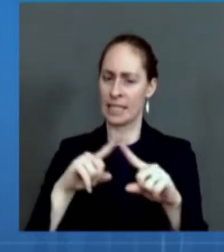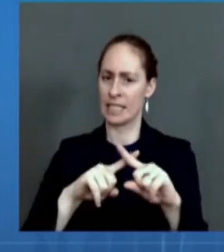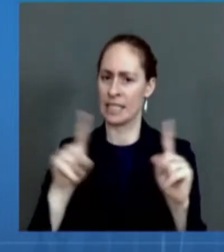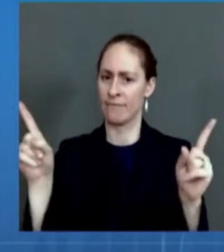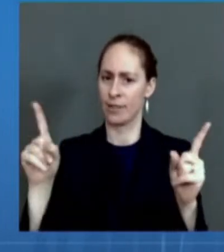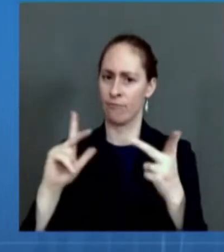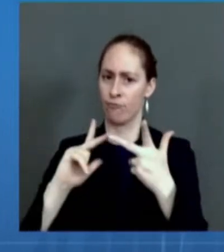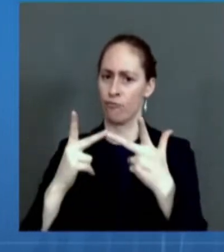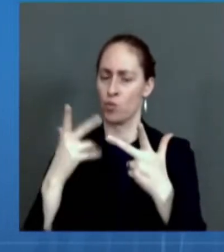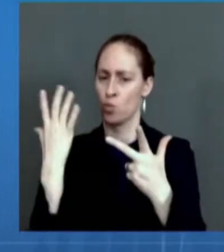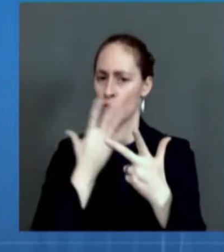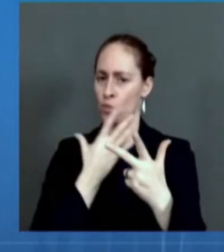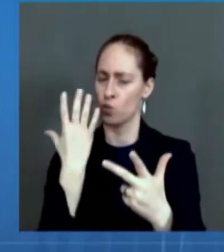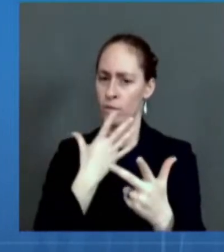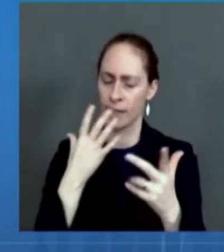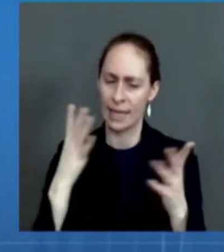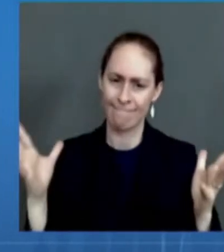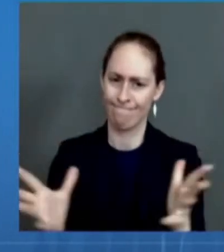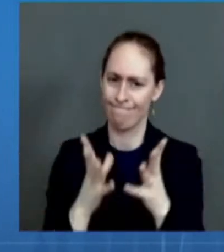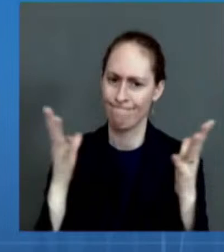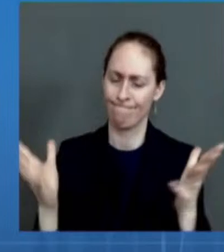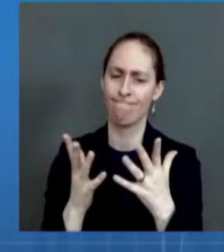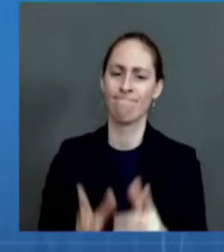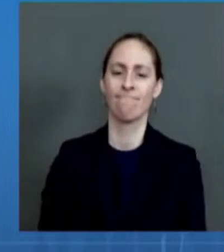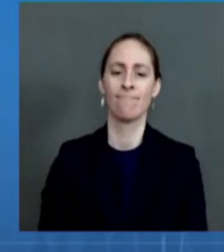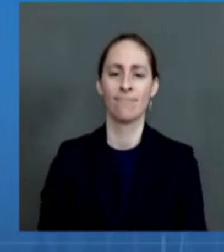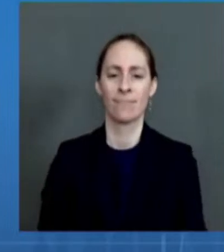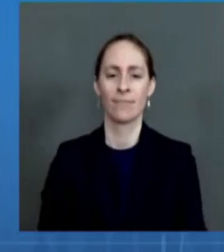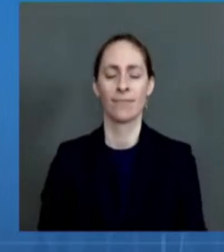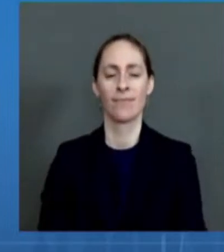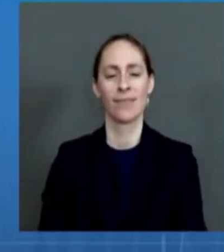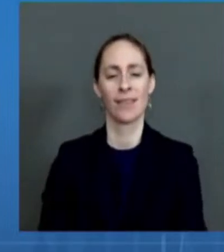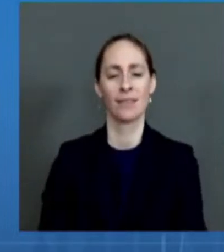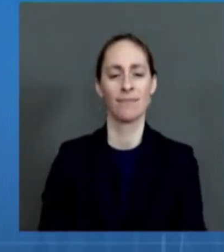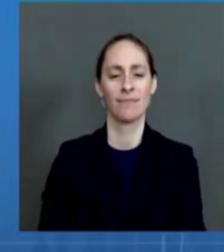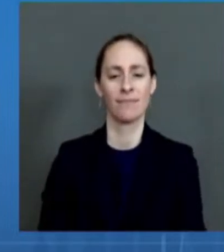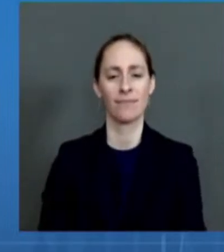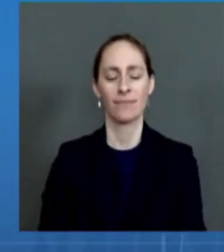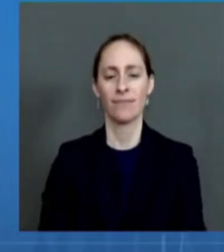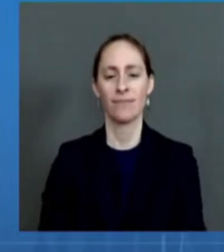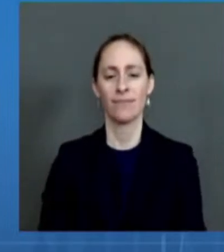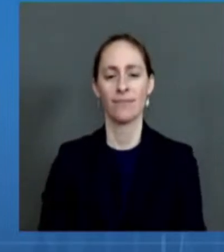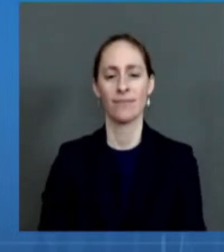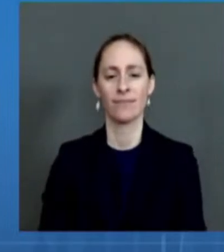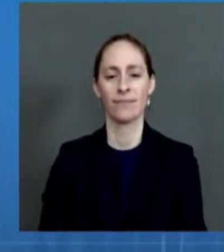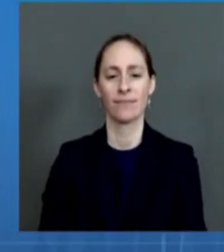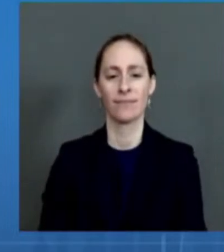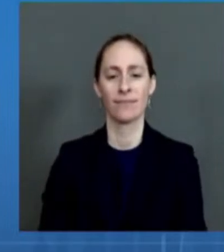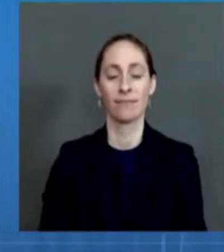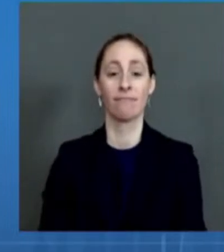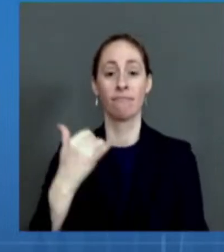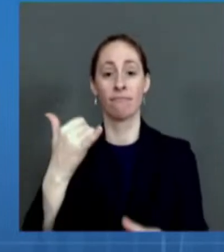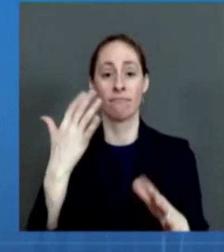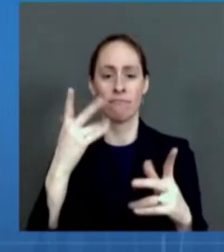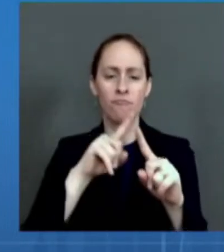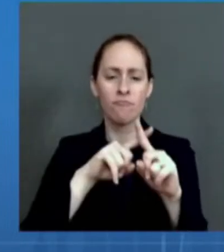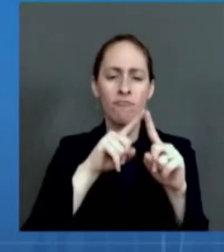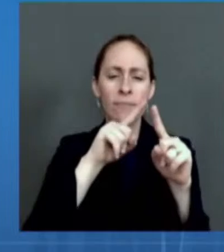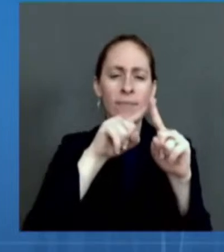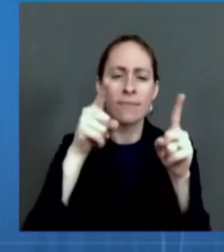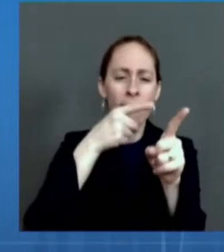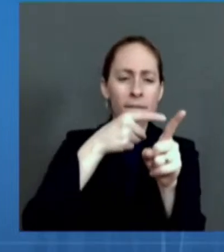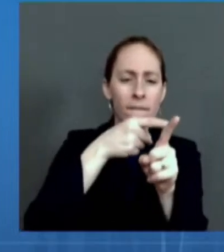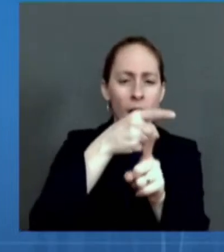different variants by pseudovirus analysis, and take a look again at 2 separate studies, one from